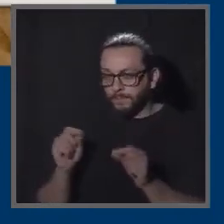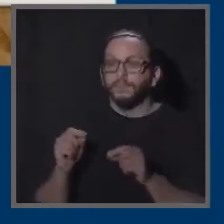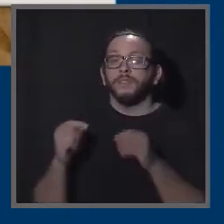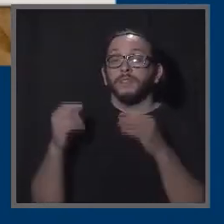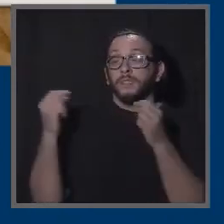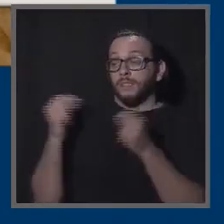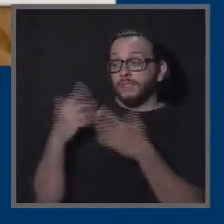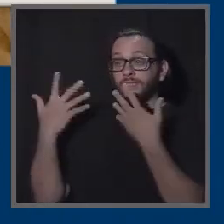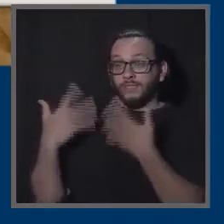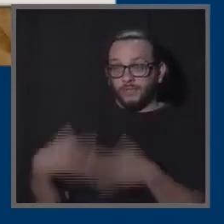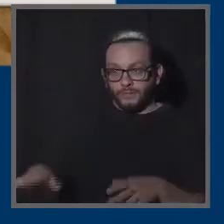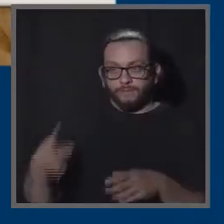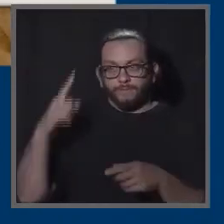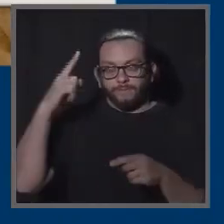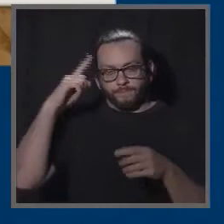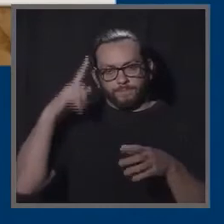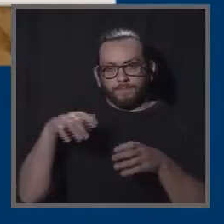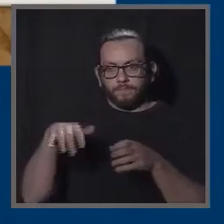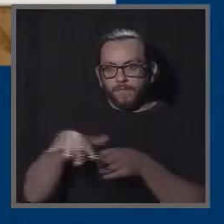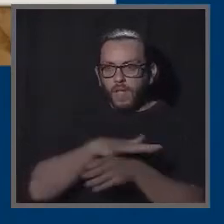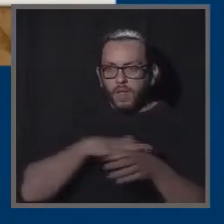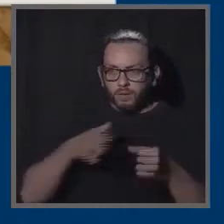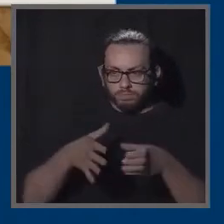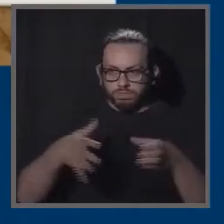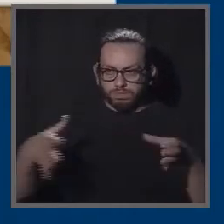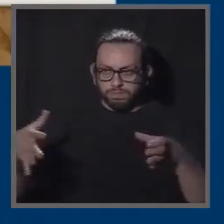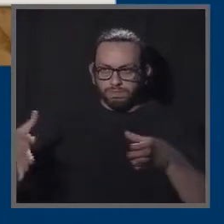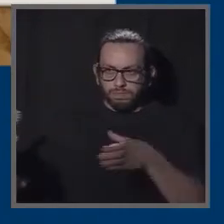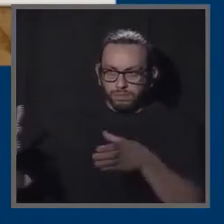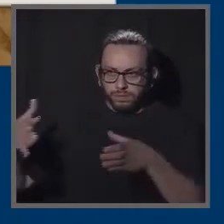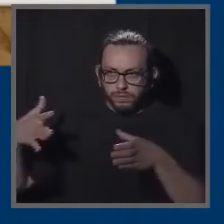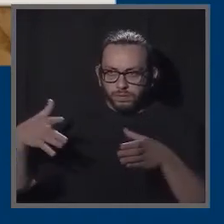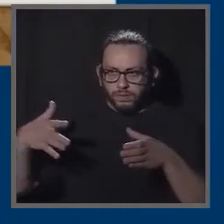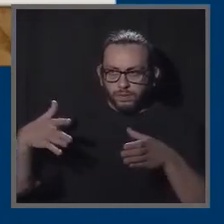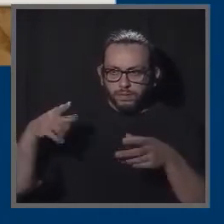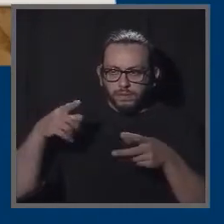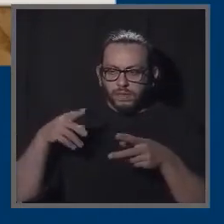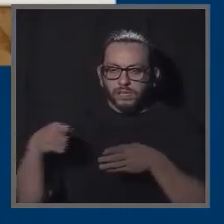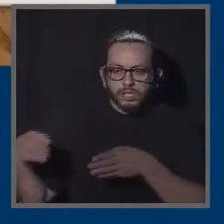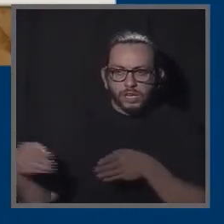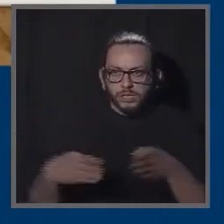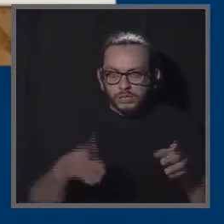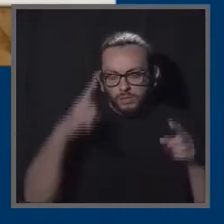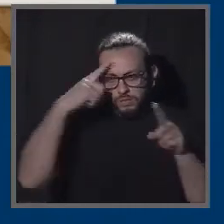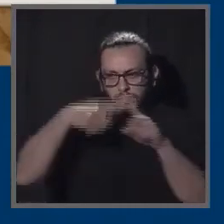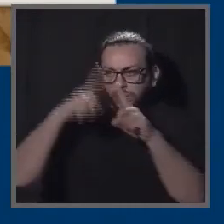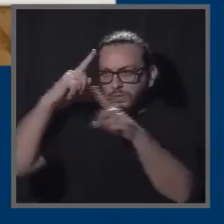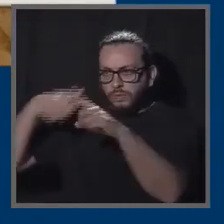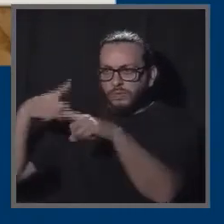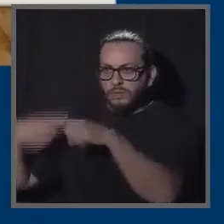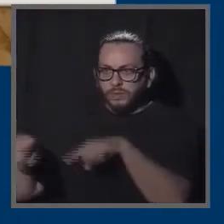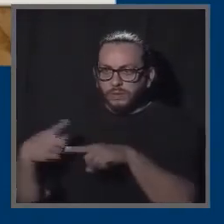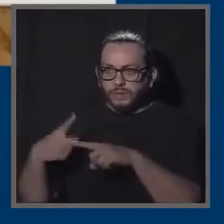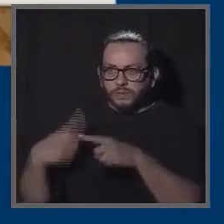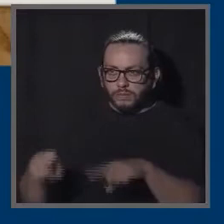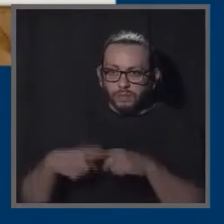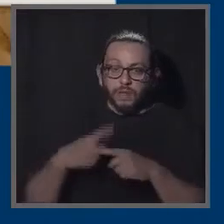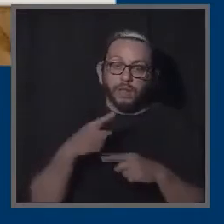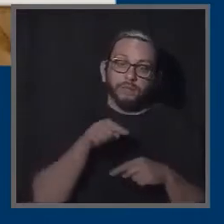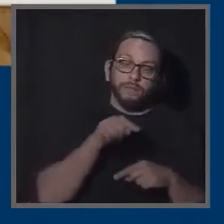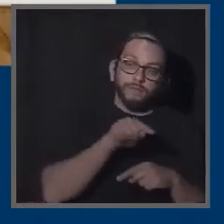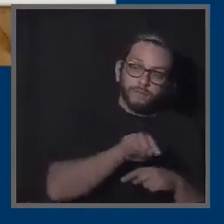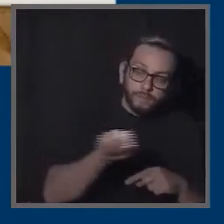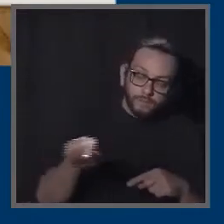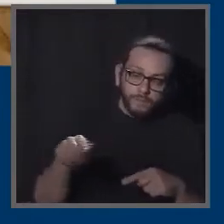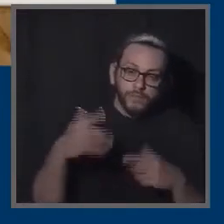different strategic aims that had developed within those ecosystems. So some of them were taking quite radical